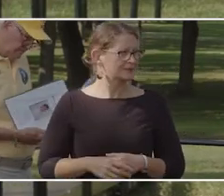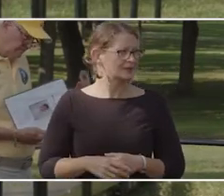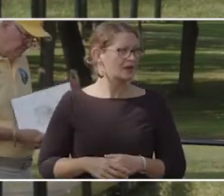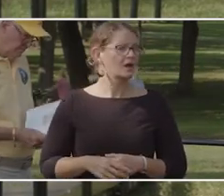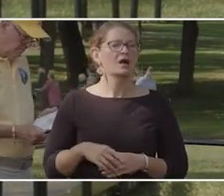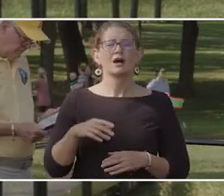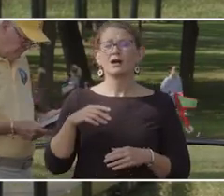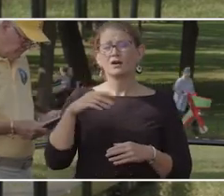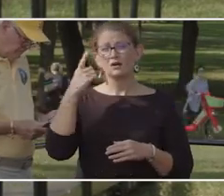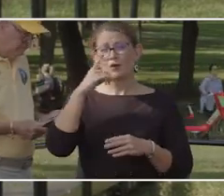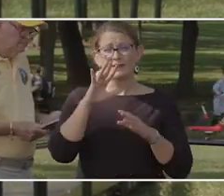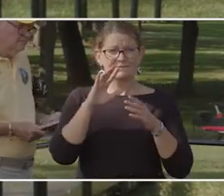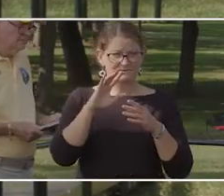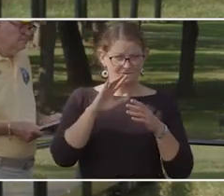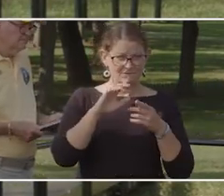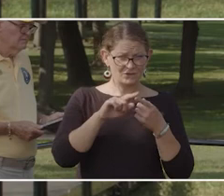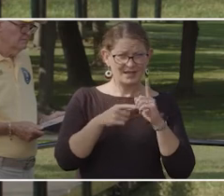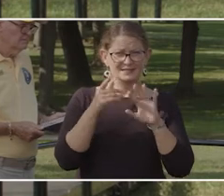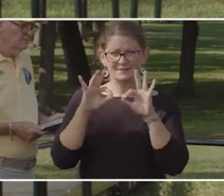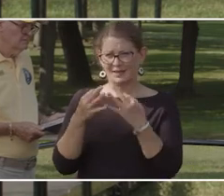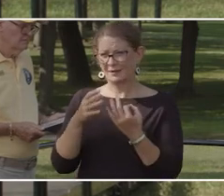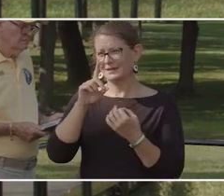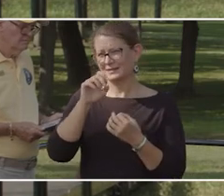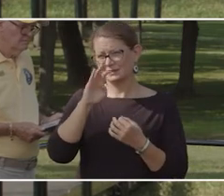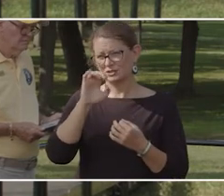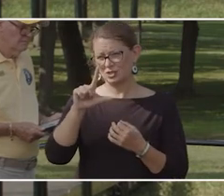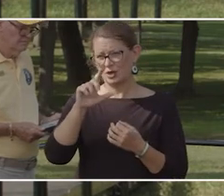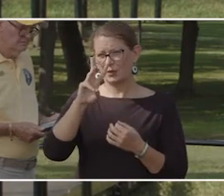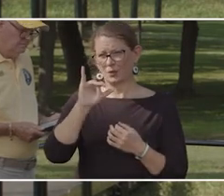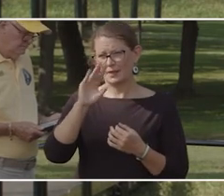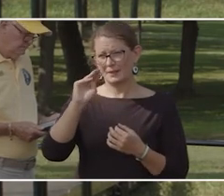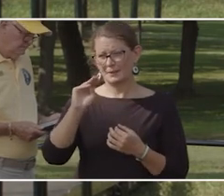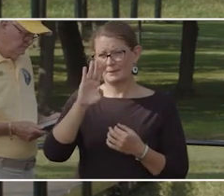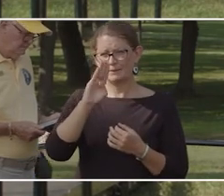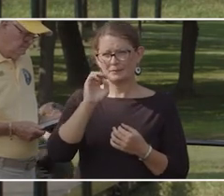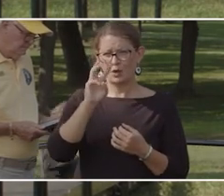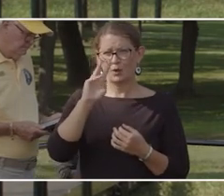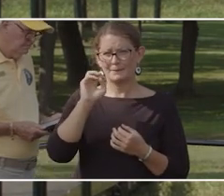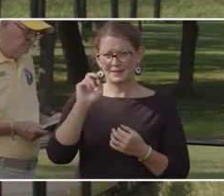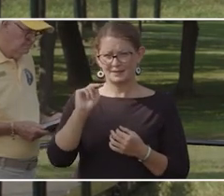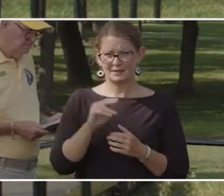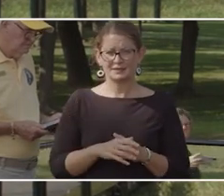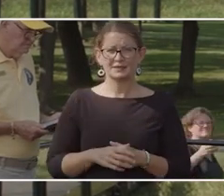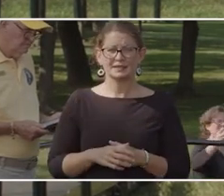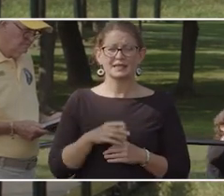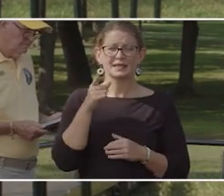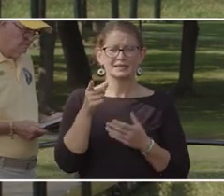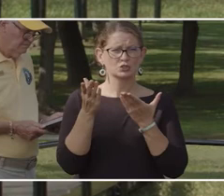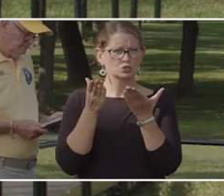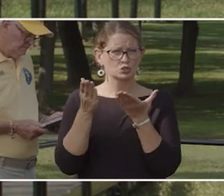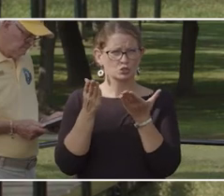On behalf of the friends and family of Daryl William Bowman, he